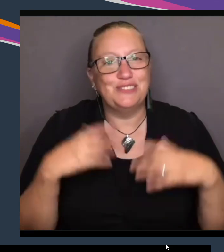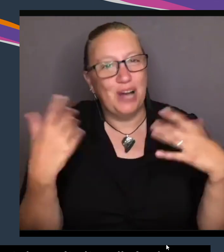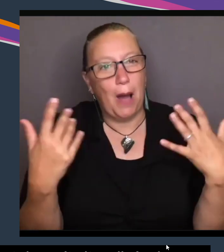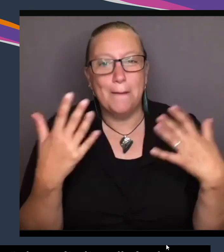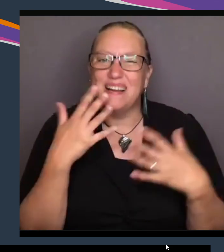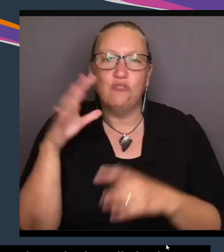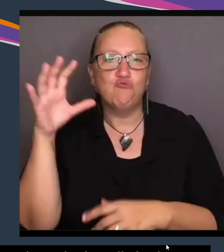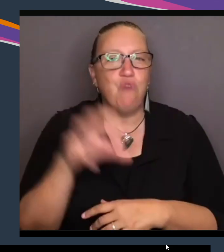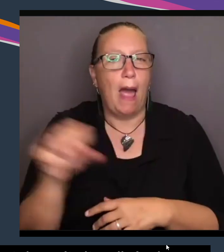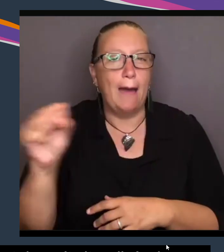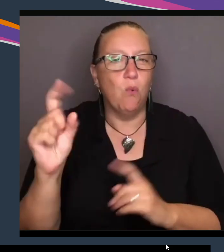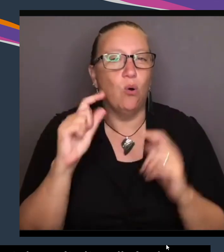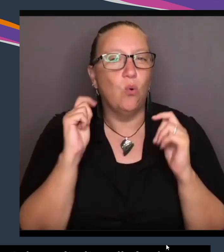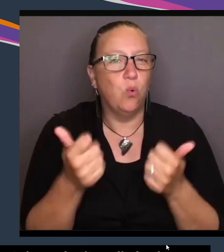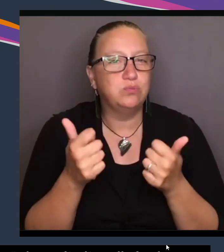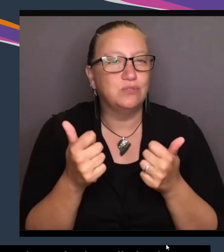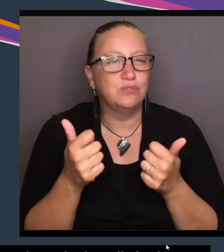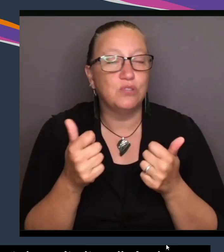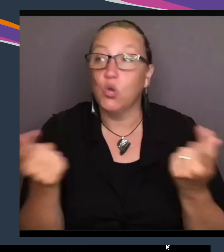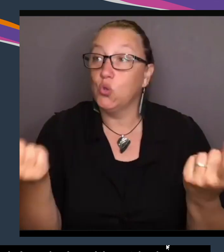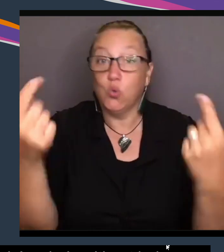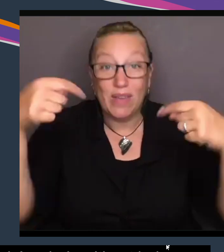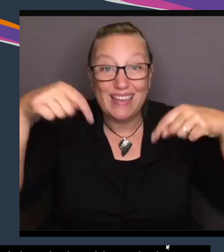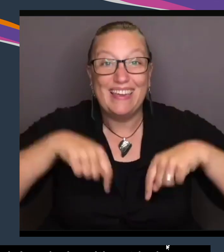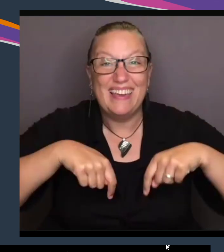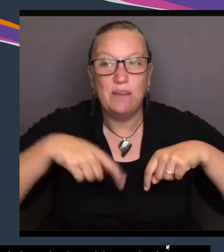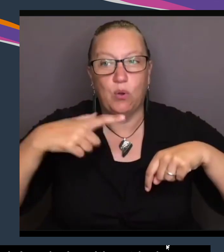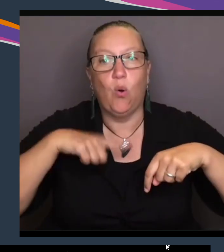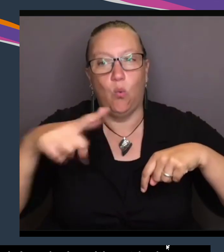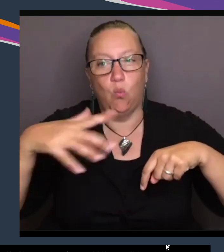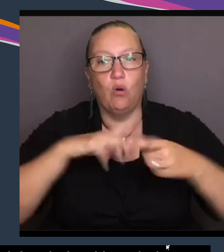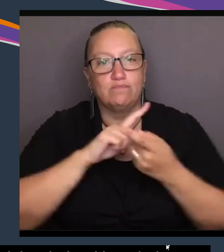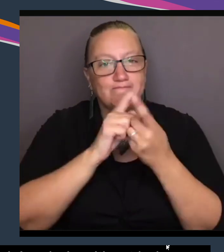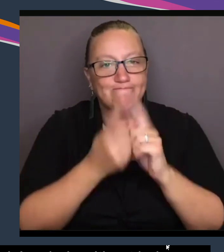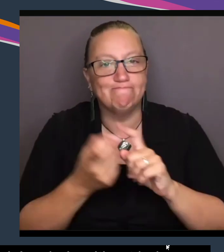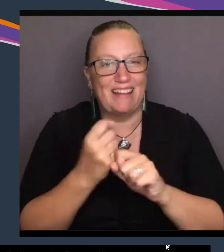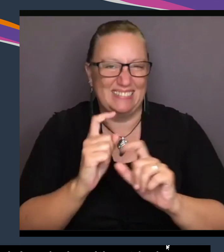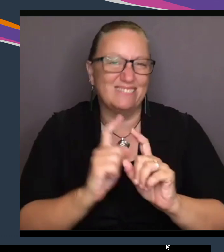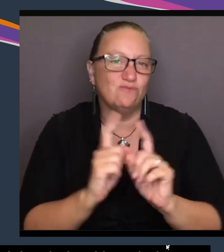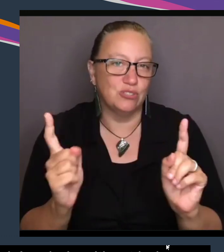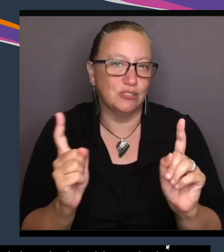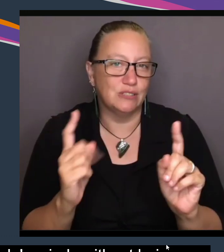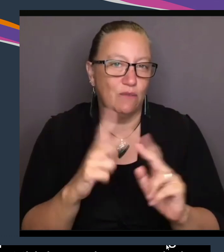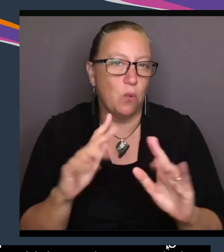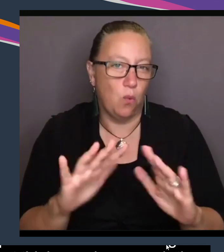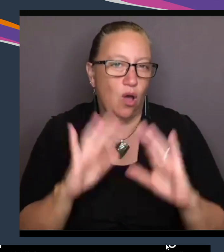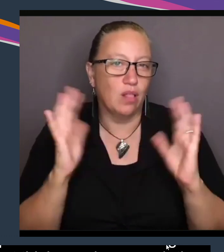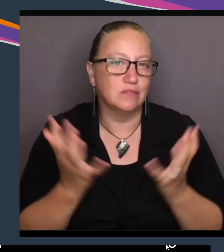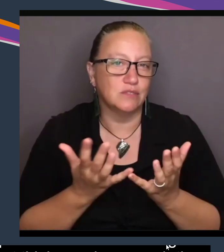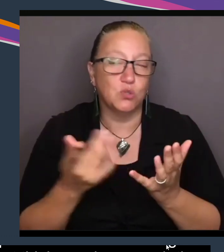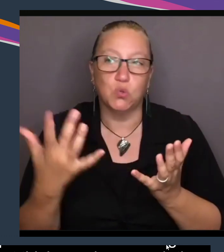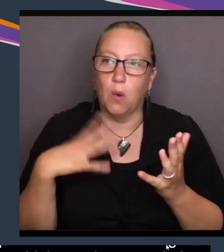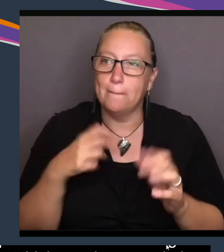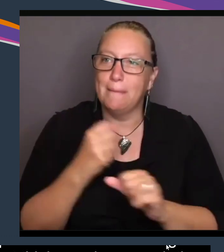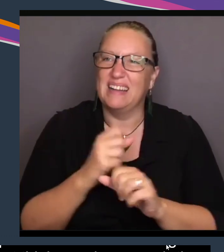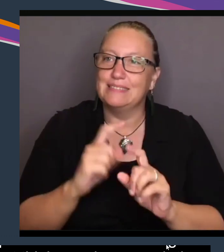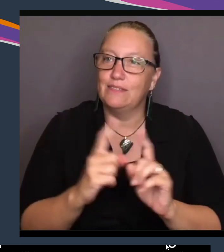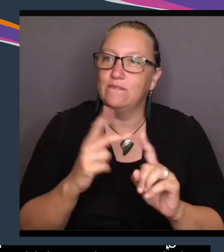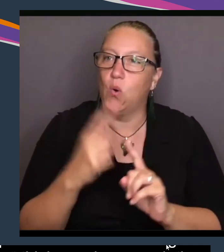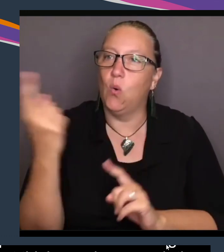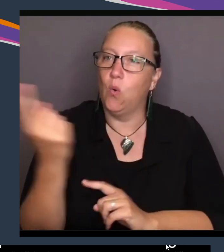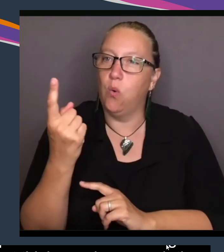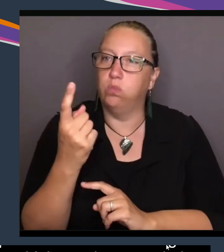stuff. Everybody in this room is here because they want to make a difference, and they want to make a difference to our most vulnerable people in